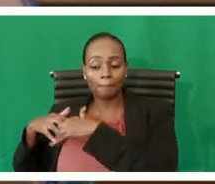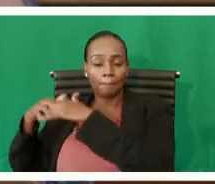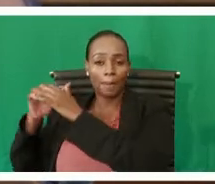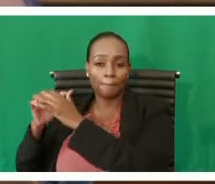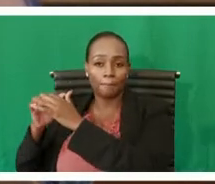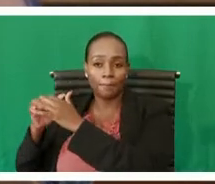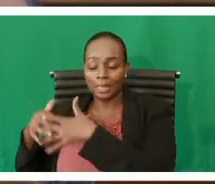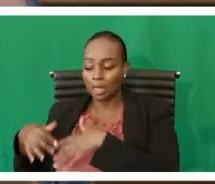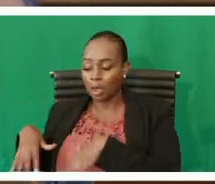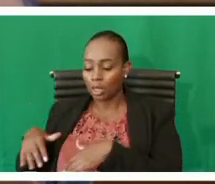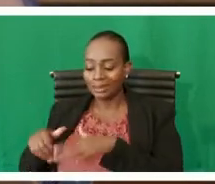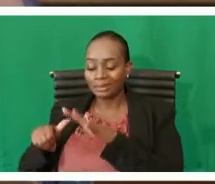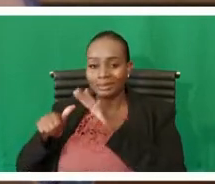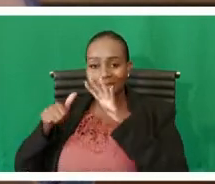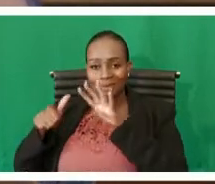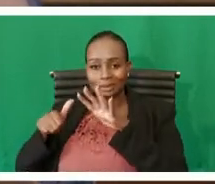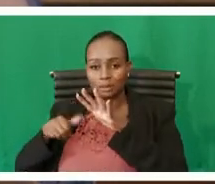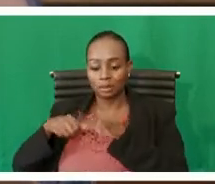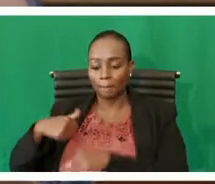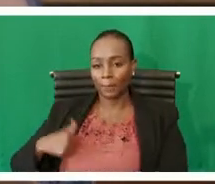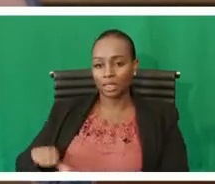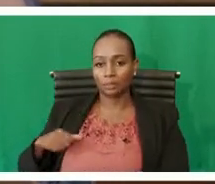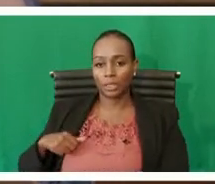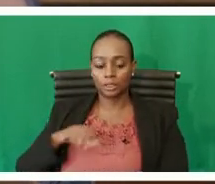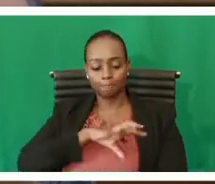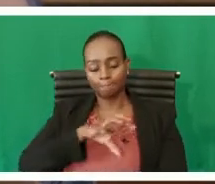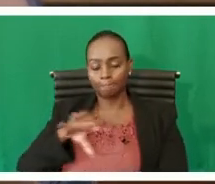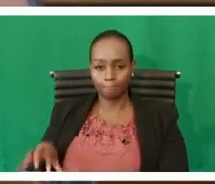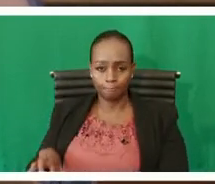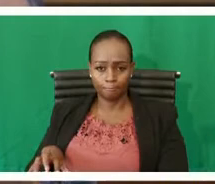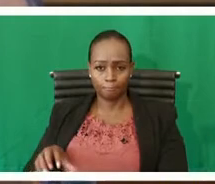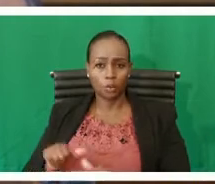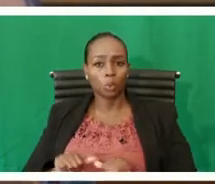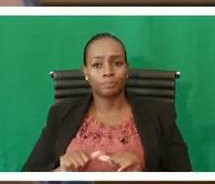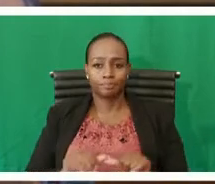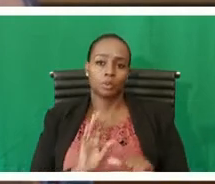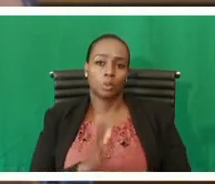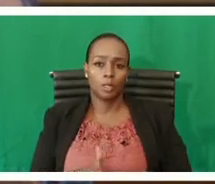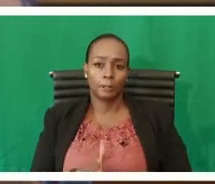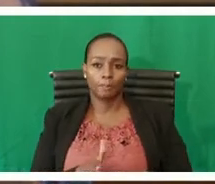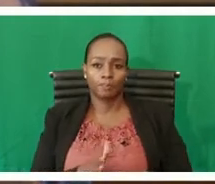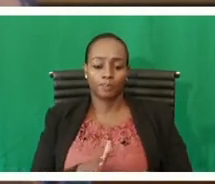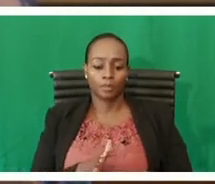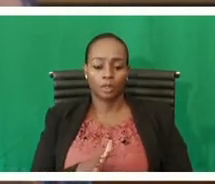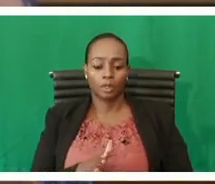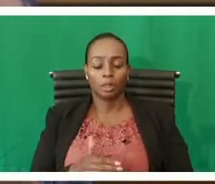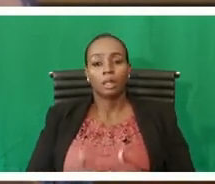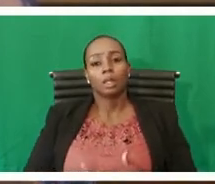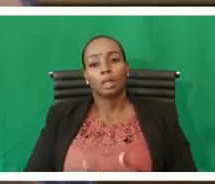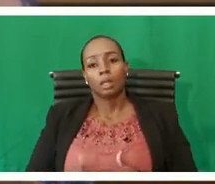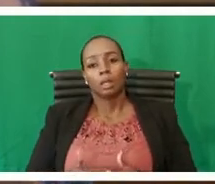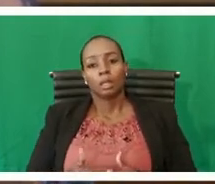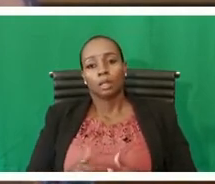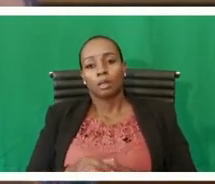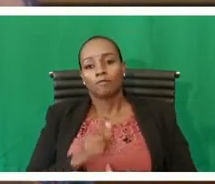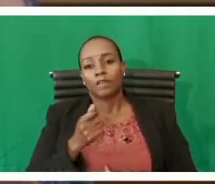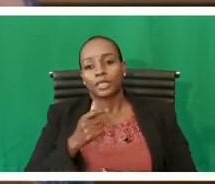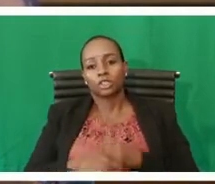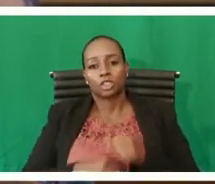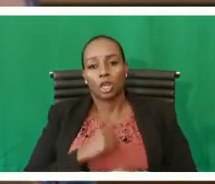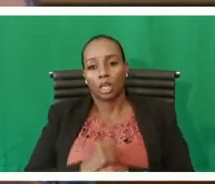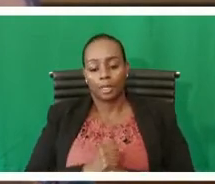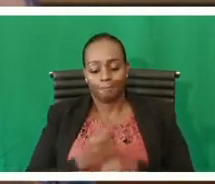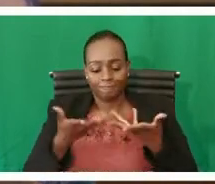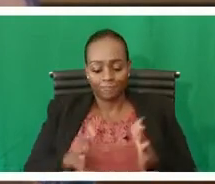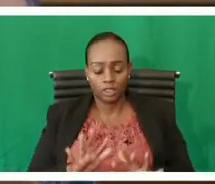6 municipalities have commenced. Most of these will be completed by the end of financial year.